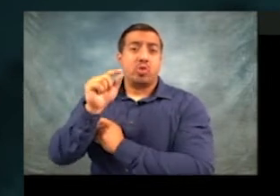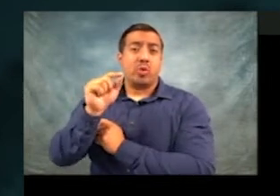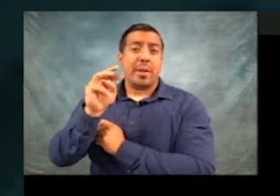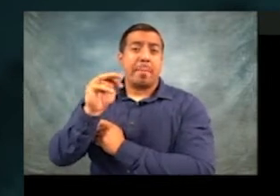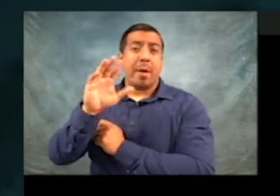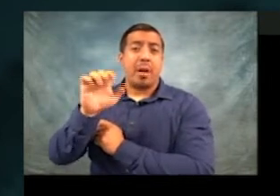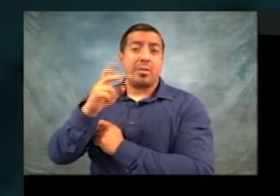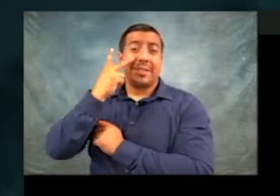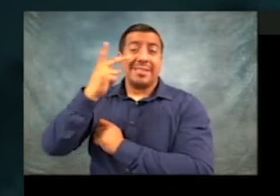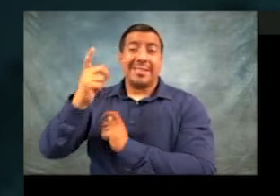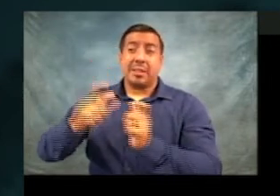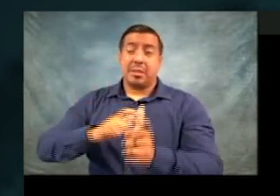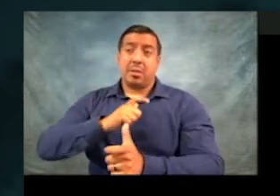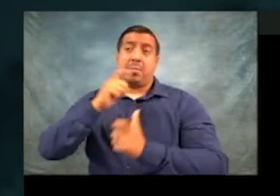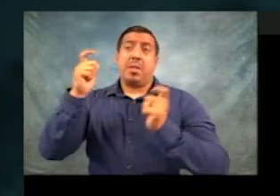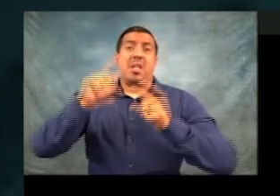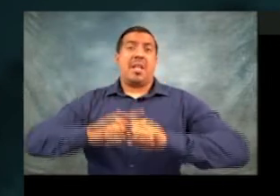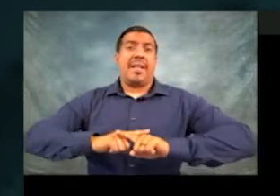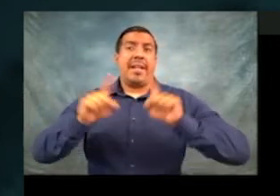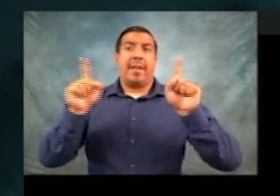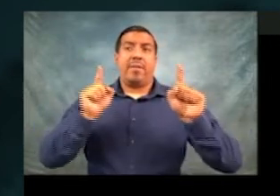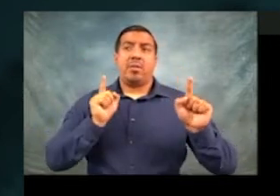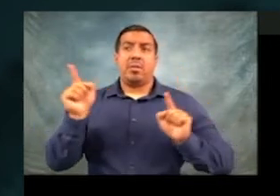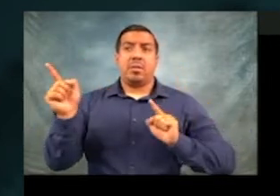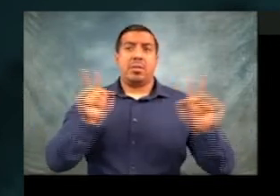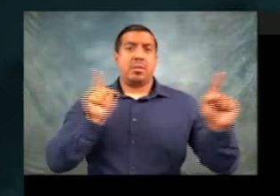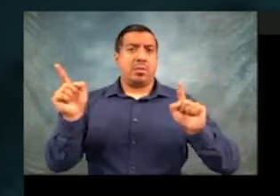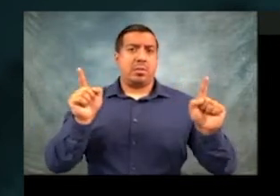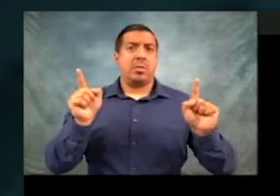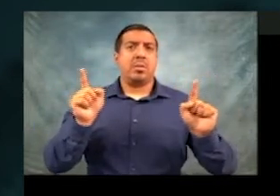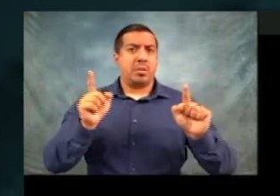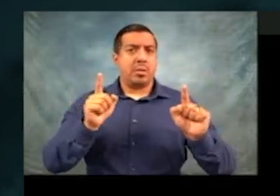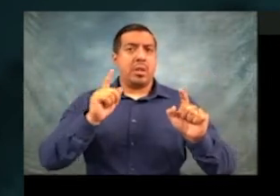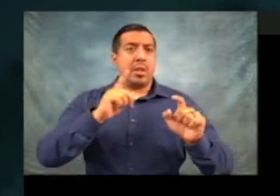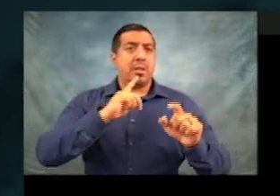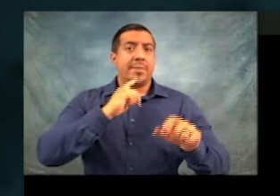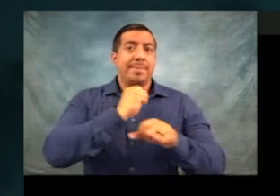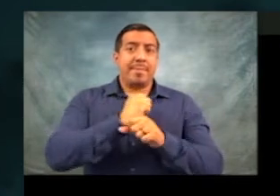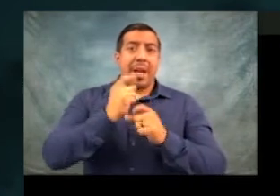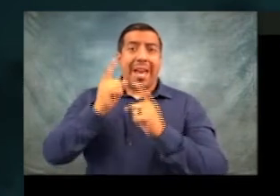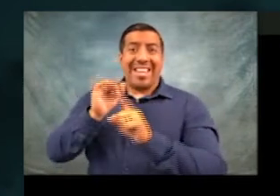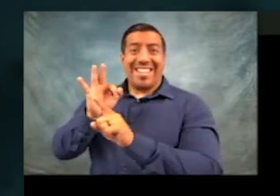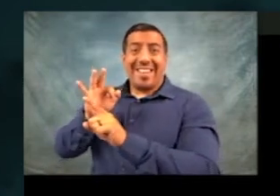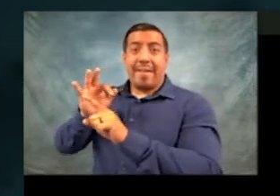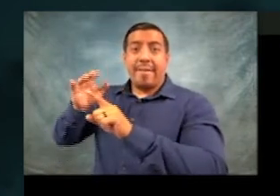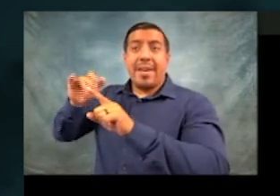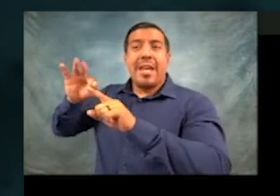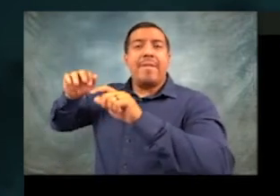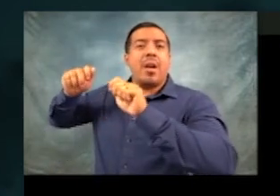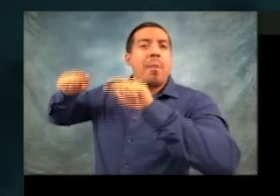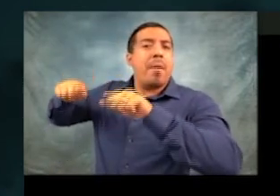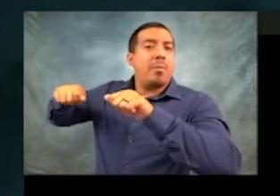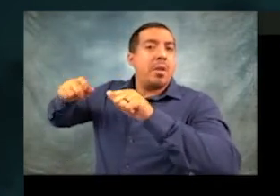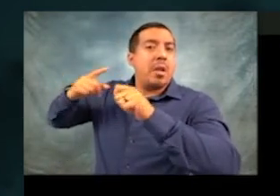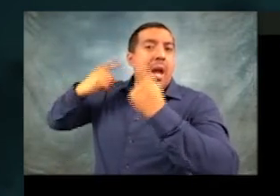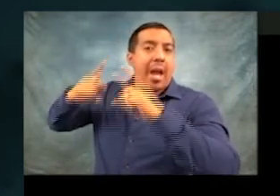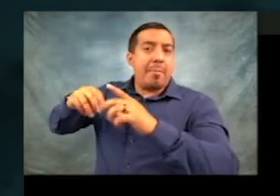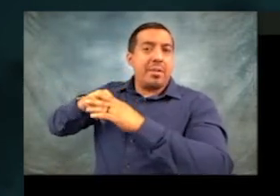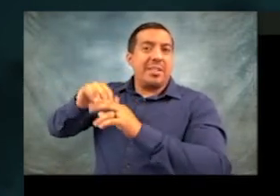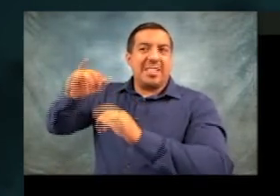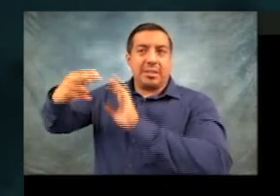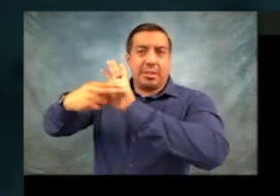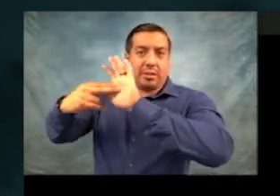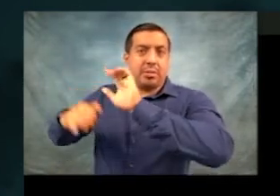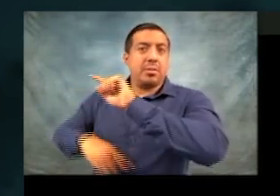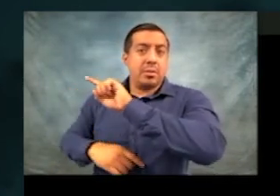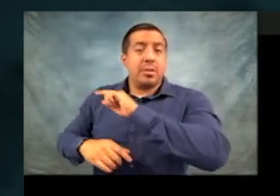the dramatic difference in the storm surge that would have occurred in that area that I just highlighted